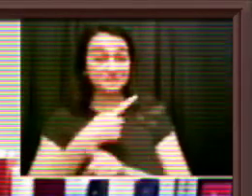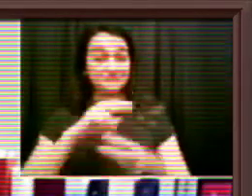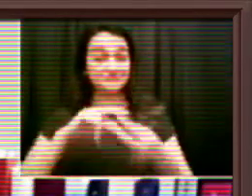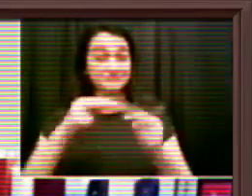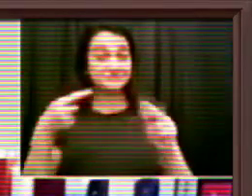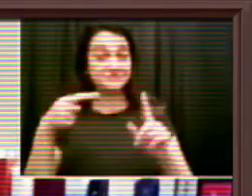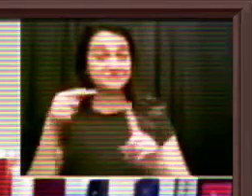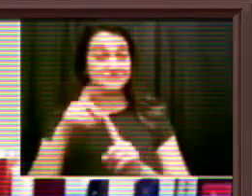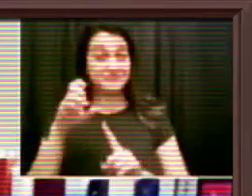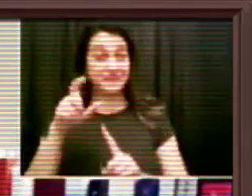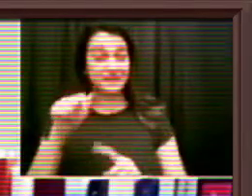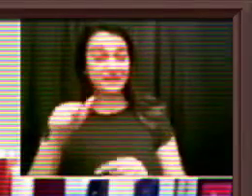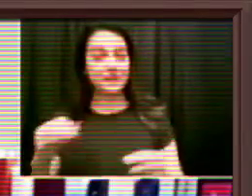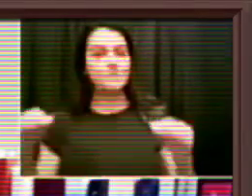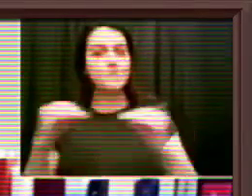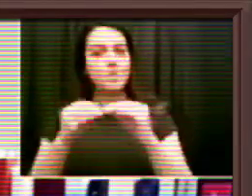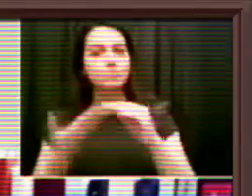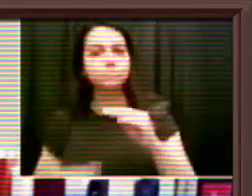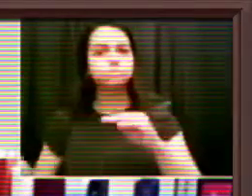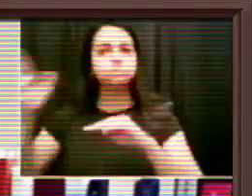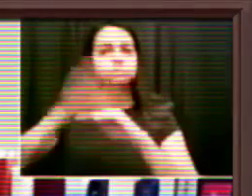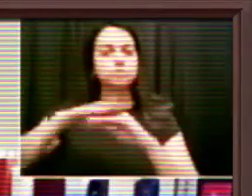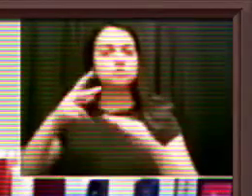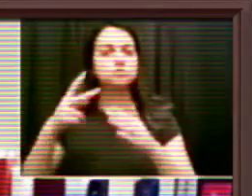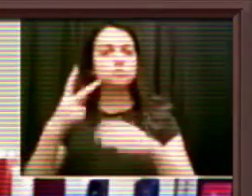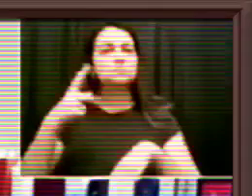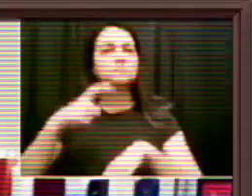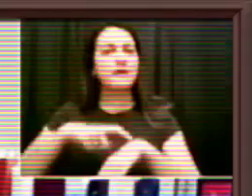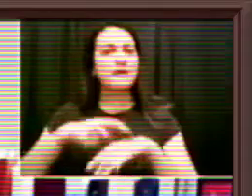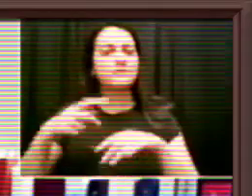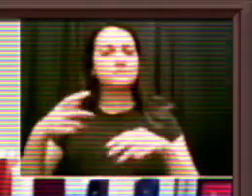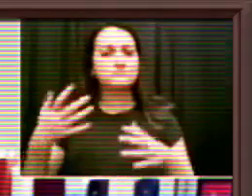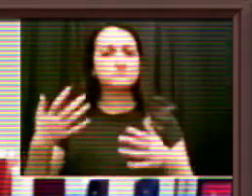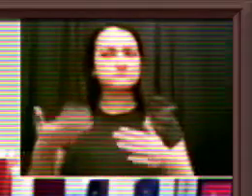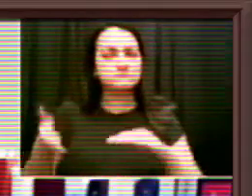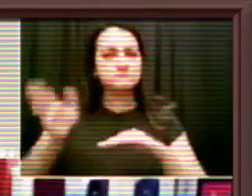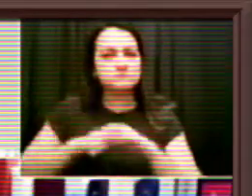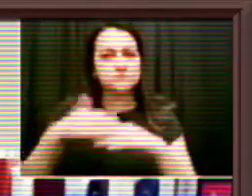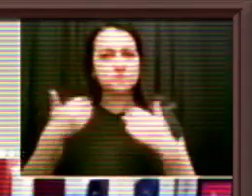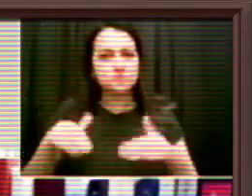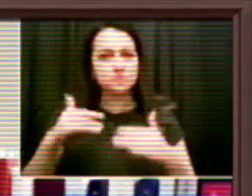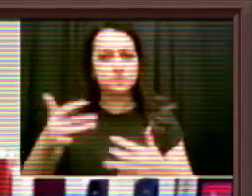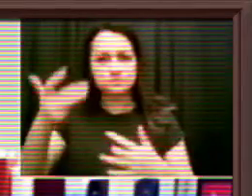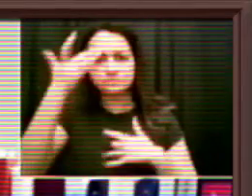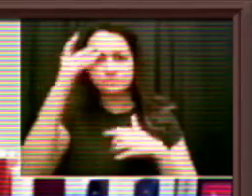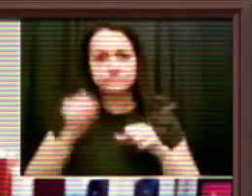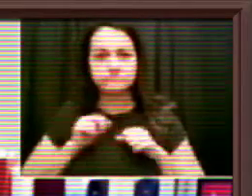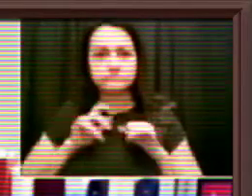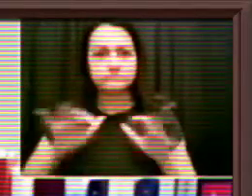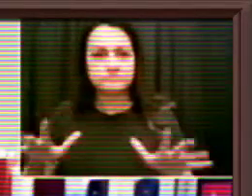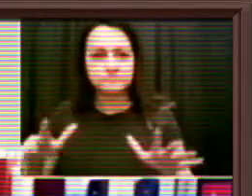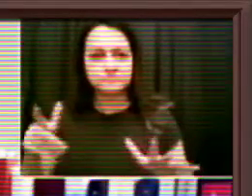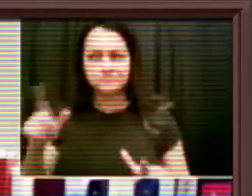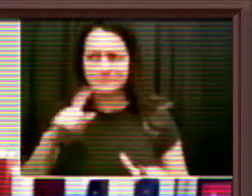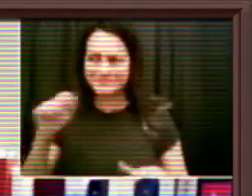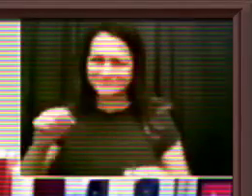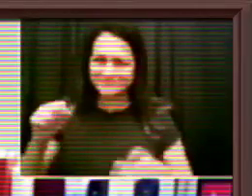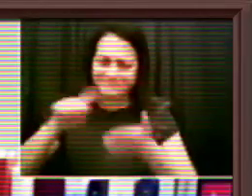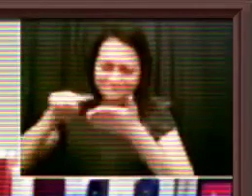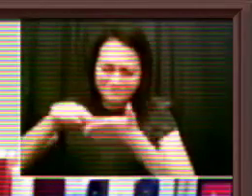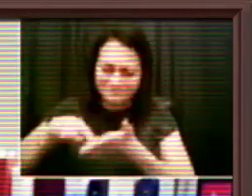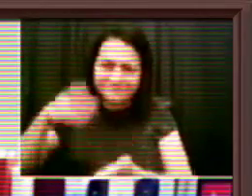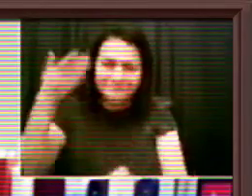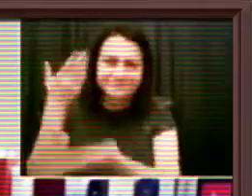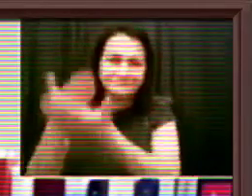fucking attention, but you're talking about generational wealth. There's so much. There's probably more I'm missing because there's so